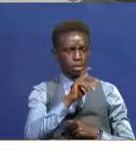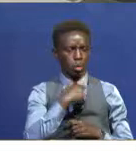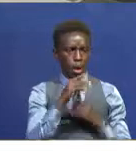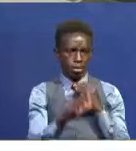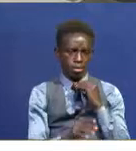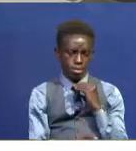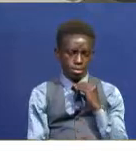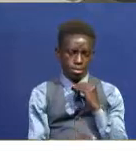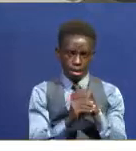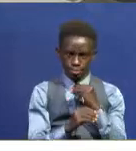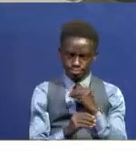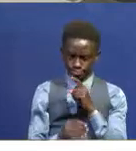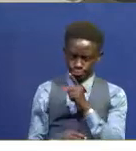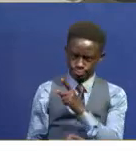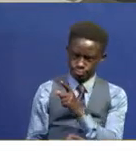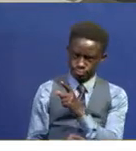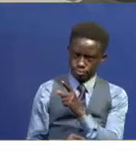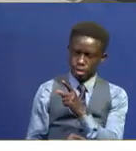think